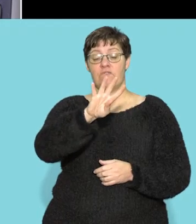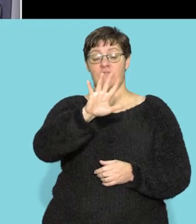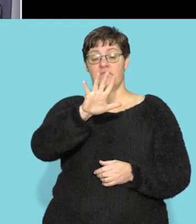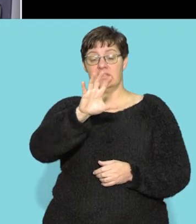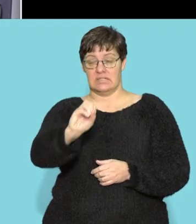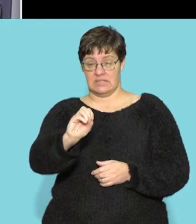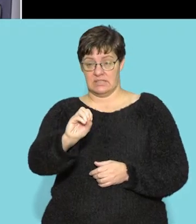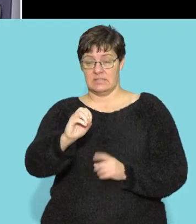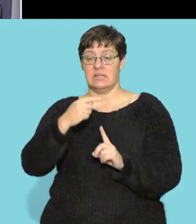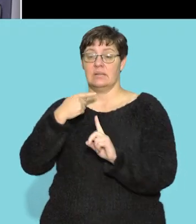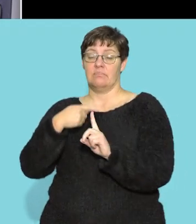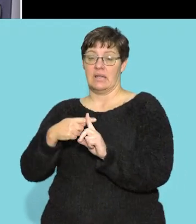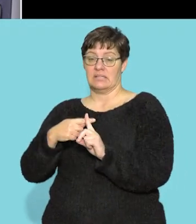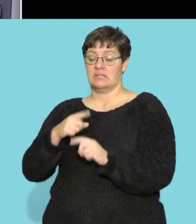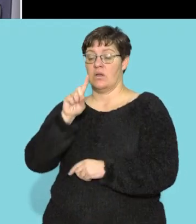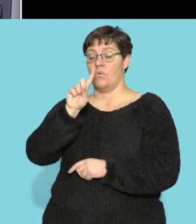198,450 plus